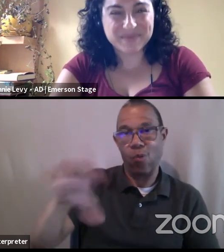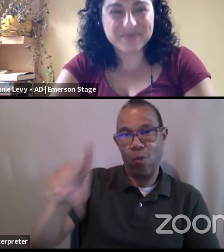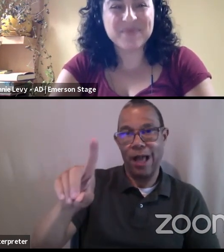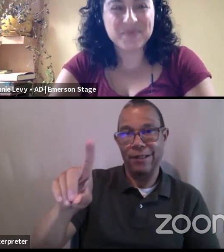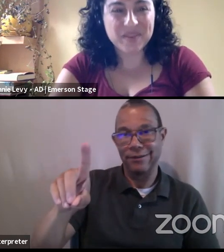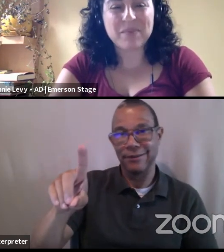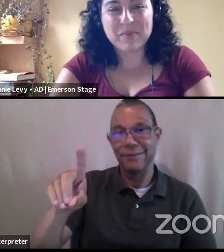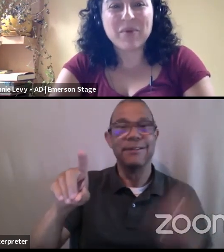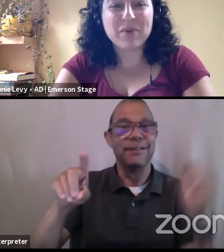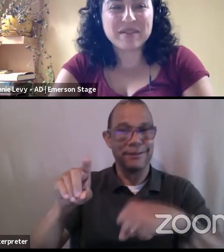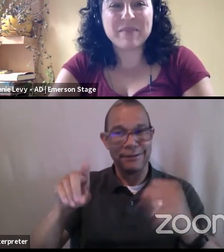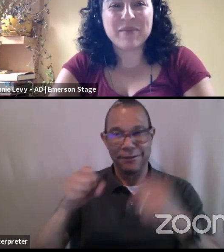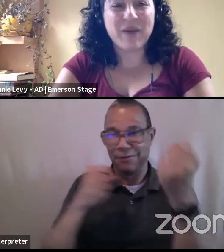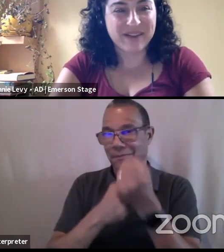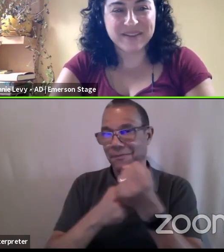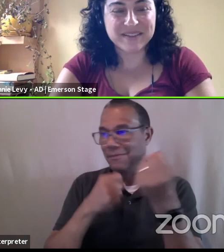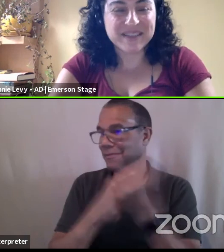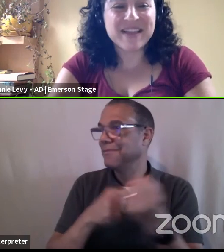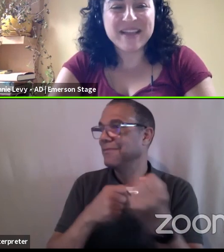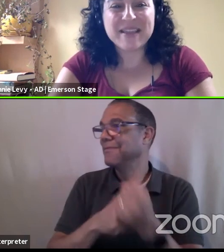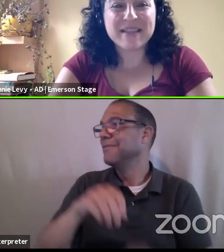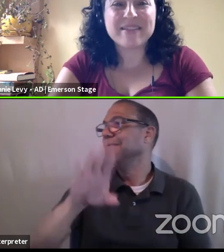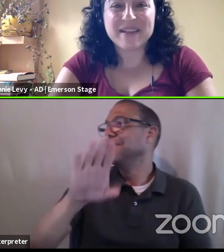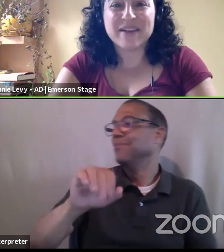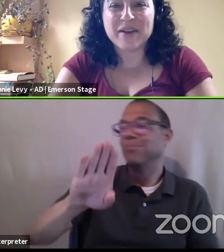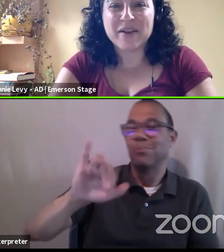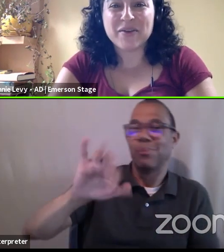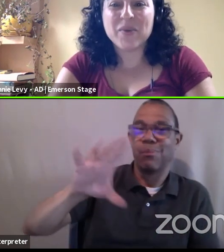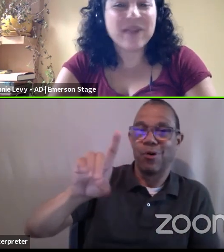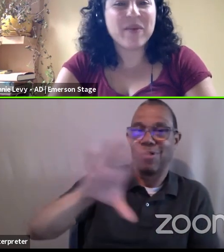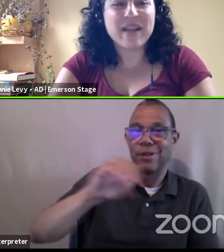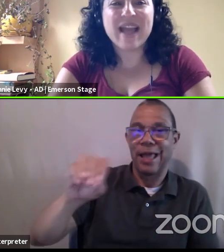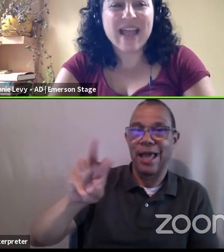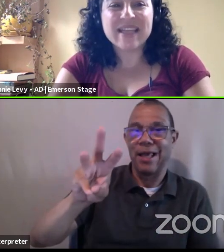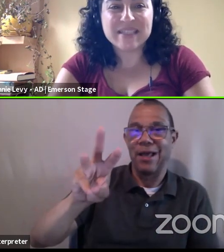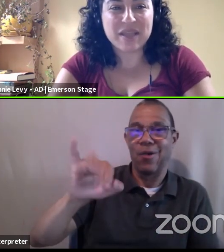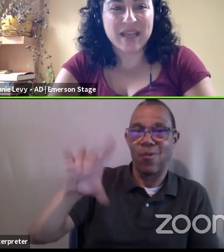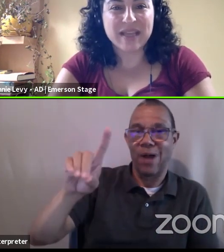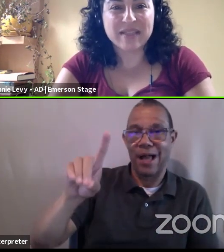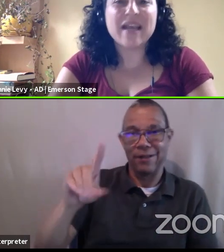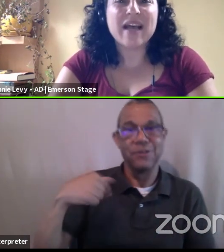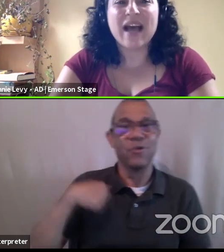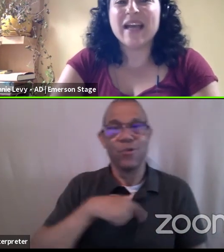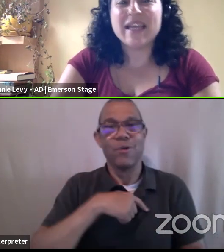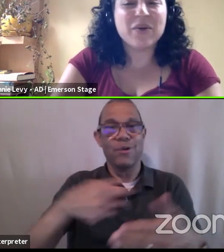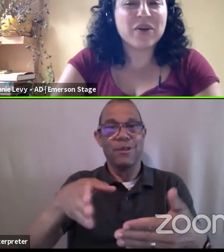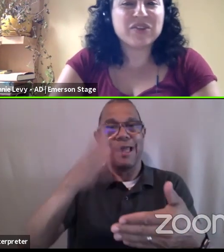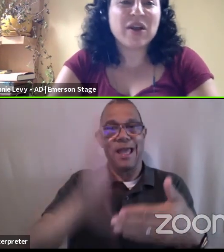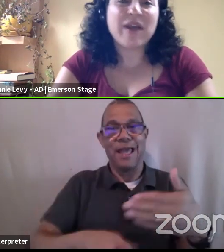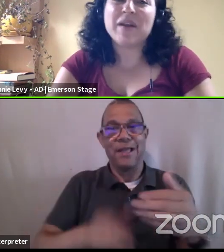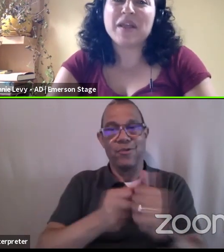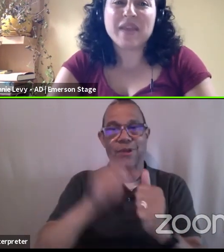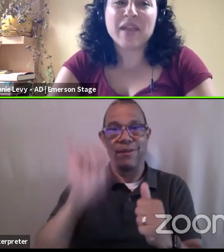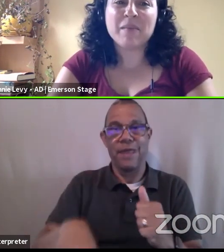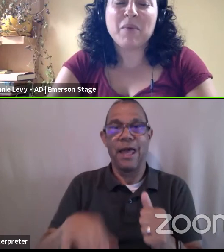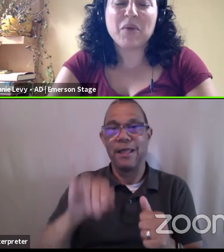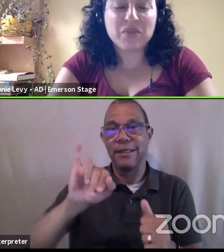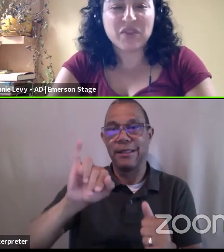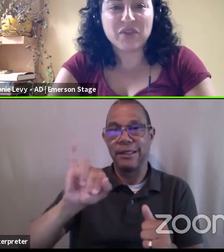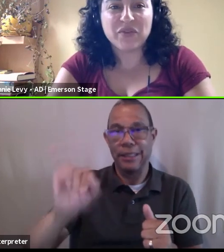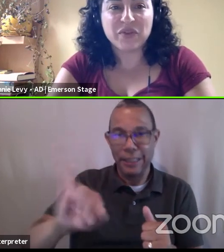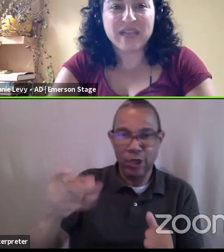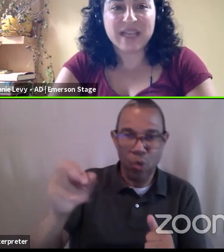be bold and be wild i think that's a a great way to end things uh igor chong i want to thank